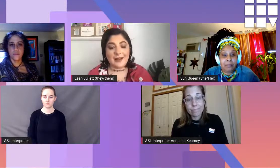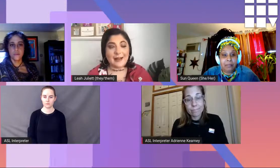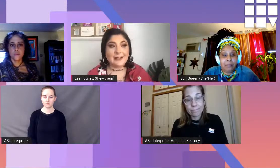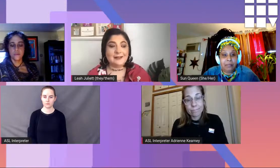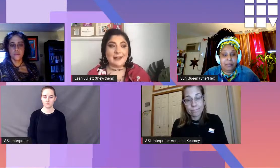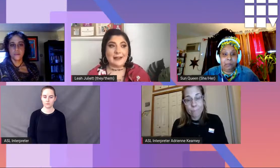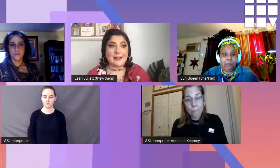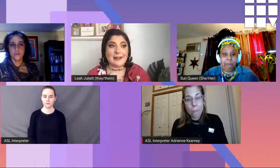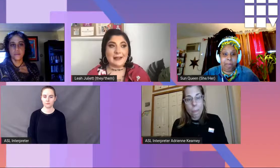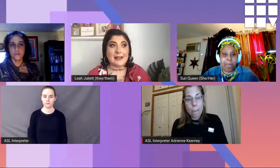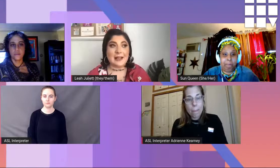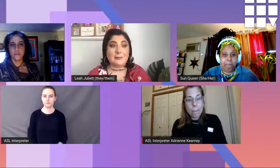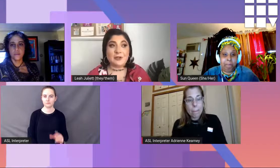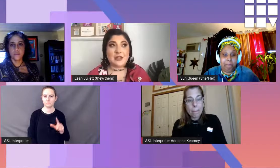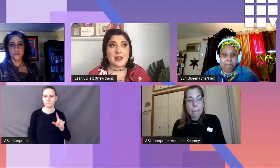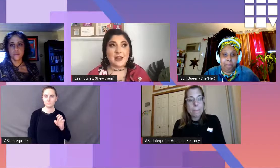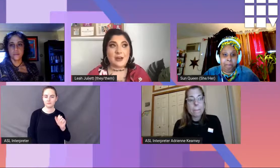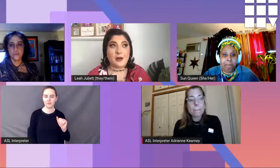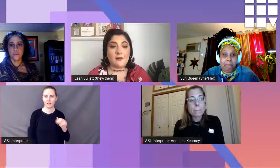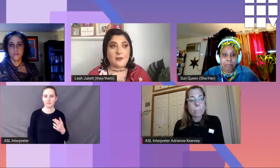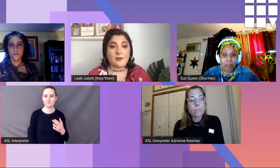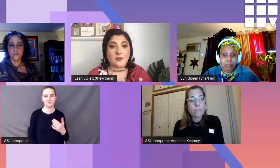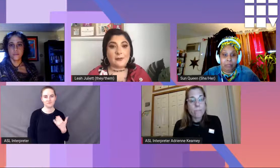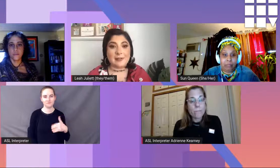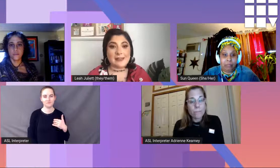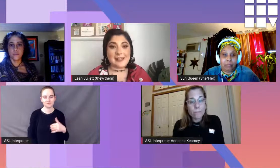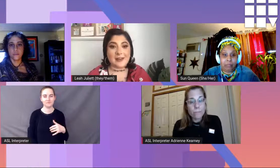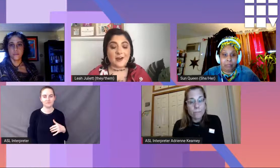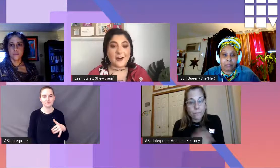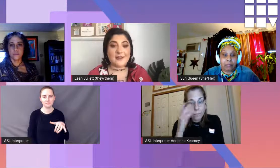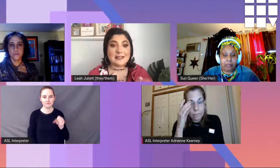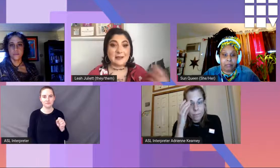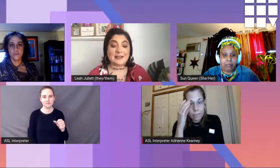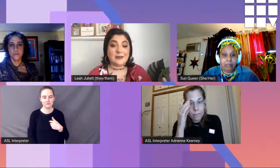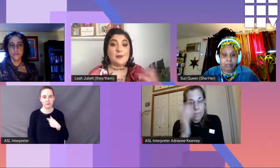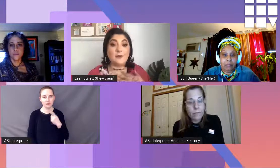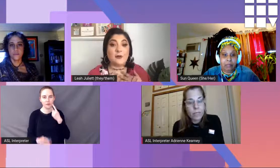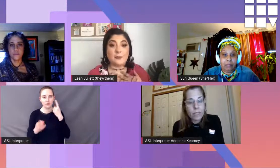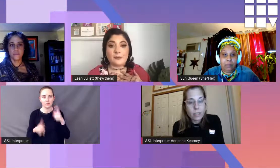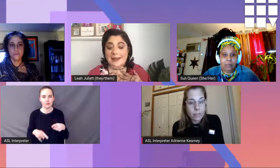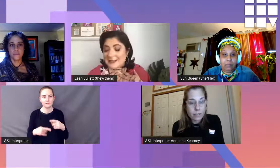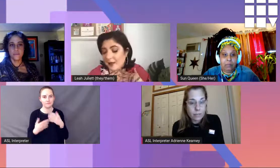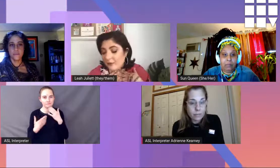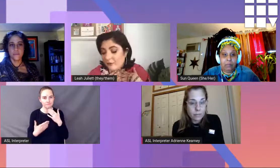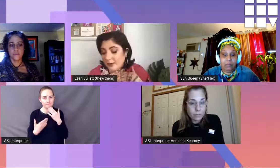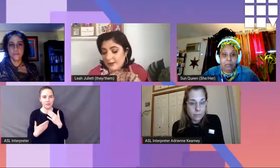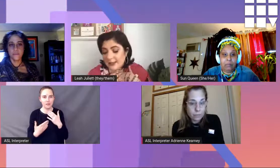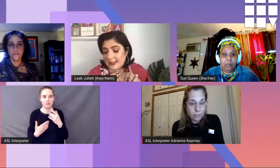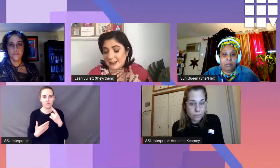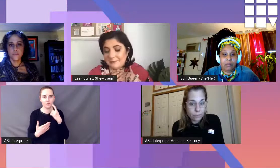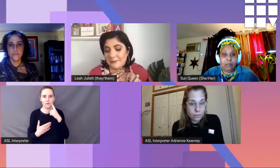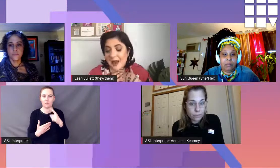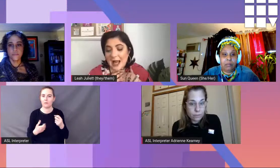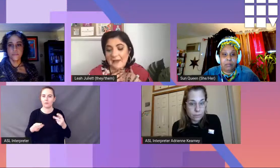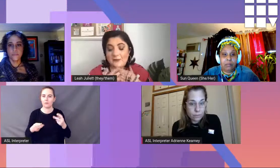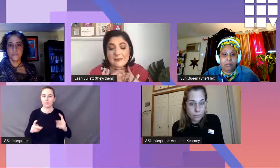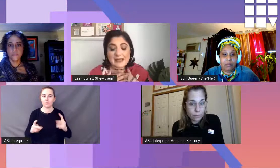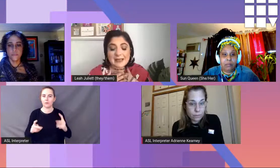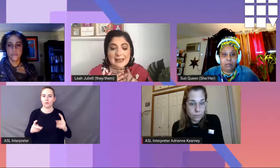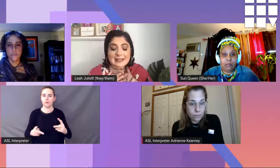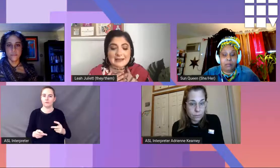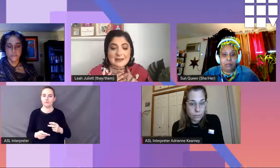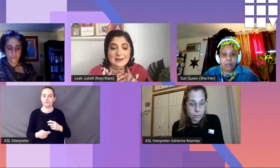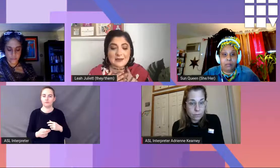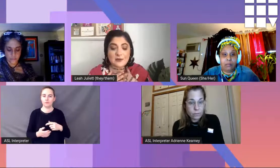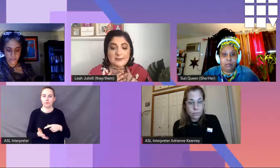Yeah, I agree. And I appreciate all of the vulnerability here and the space to be vulnerable myself. For me